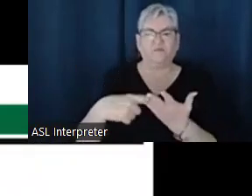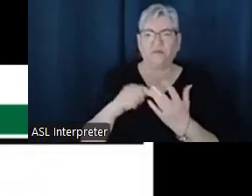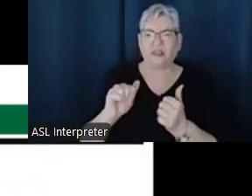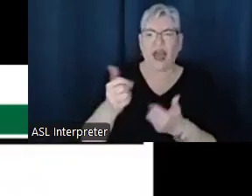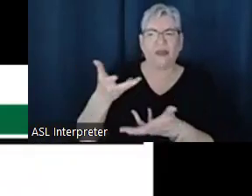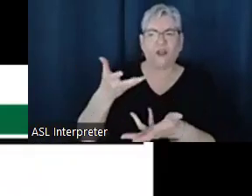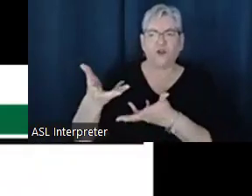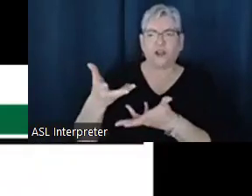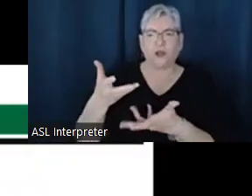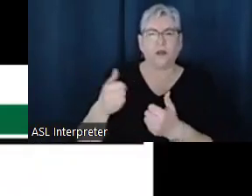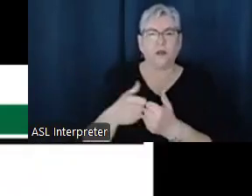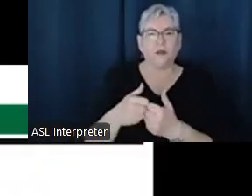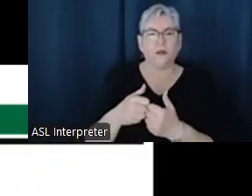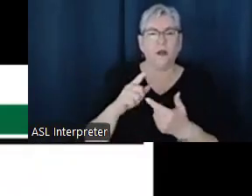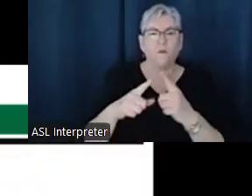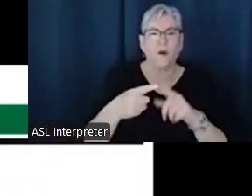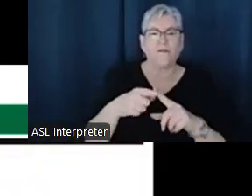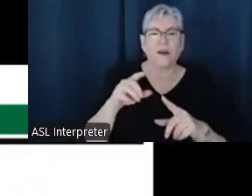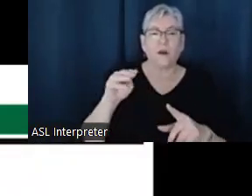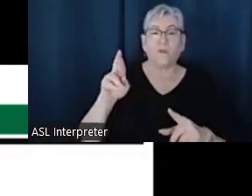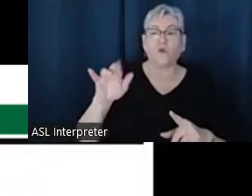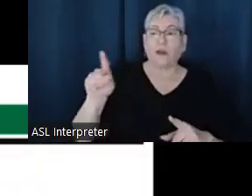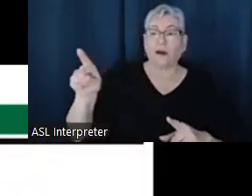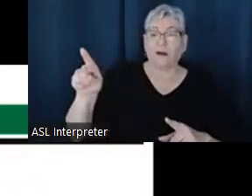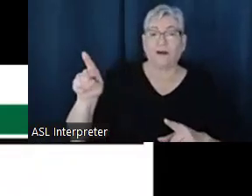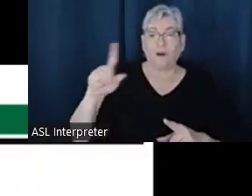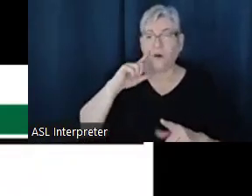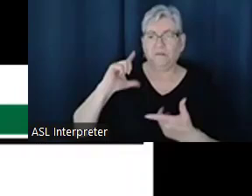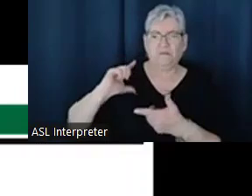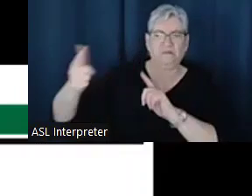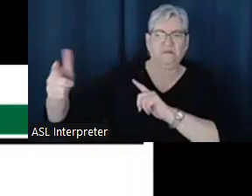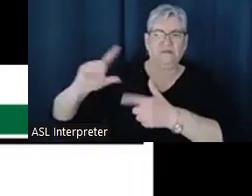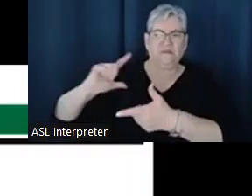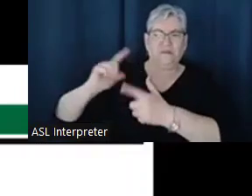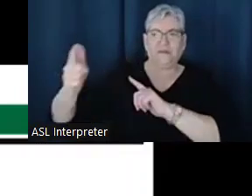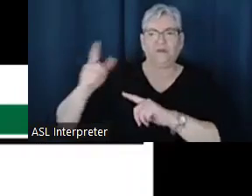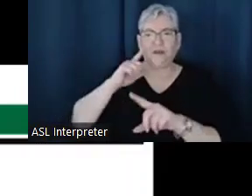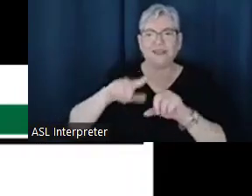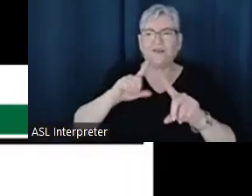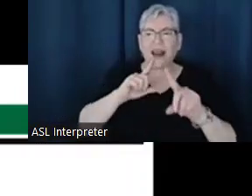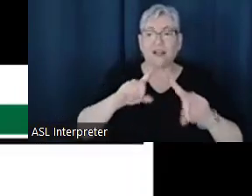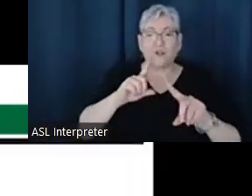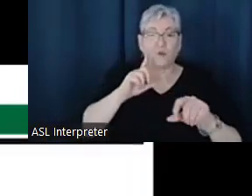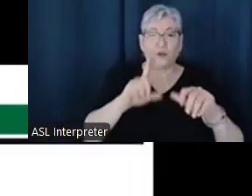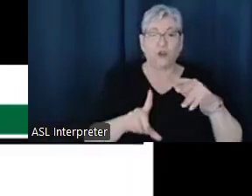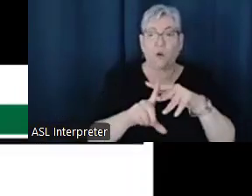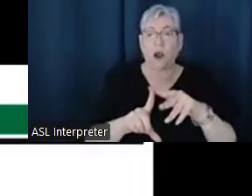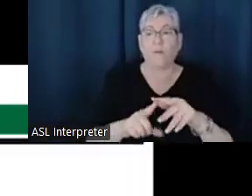friend Maria, we're going to tag team on this a little bit as different answers come in. I would like to